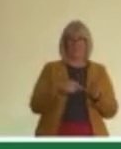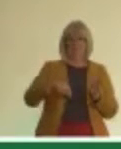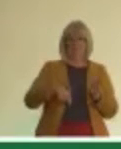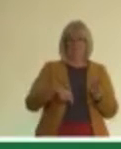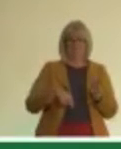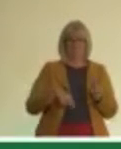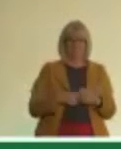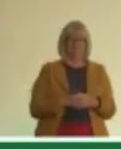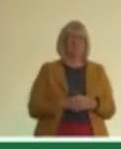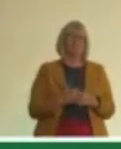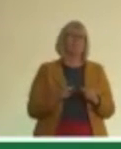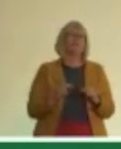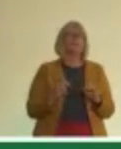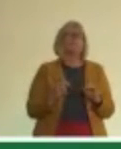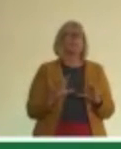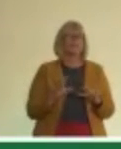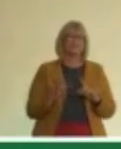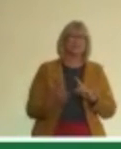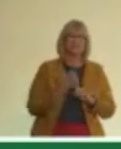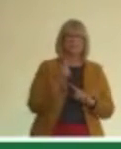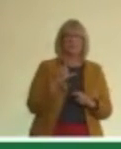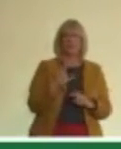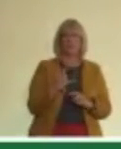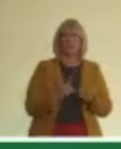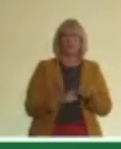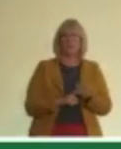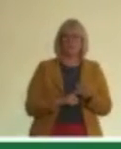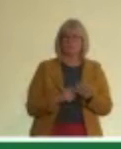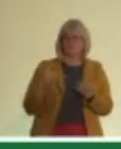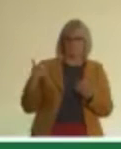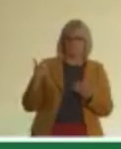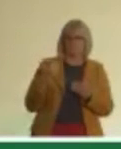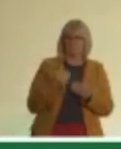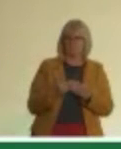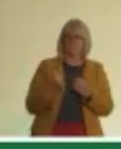on the amazing achievements of Caroline Lucas.